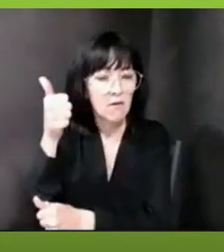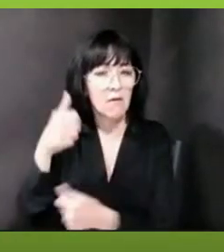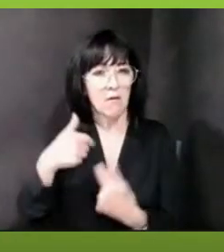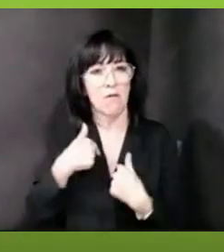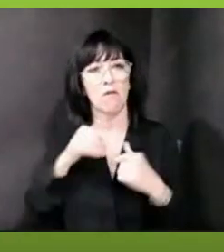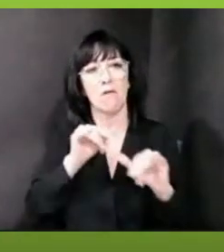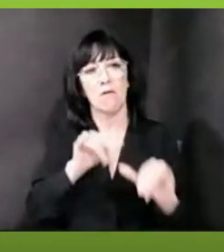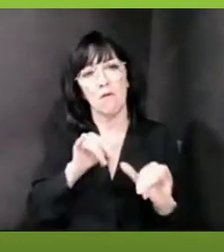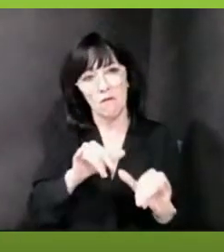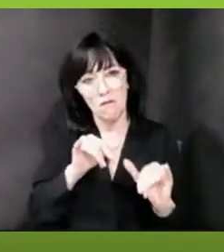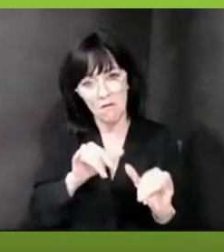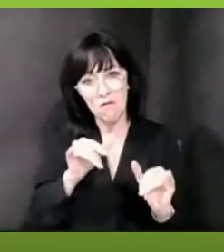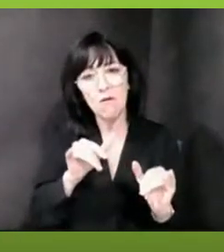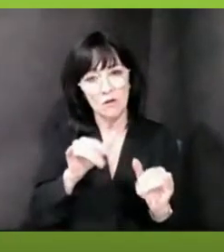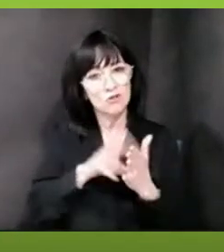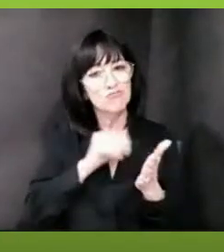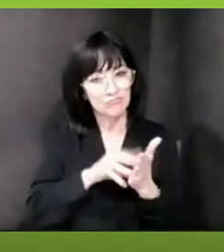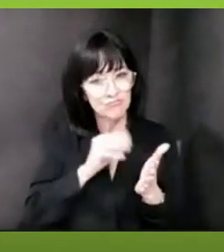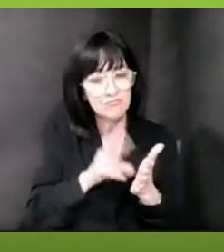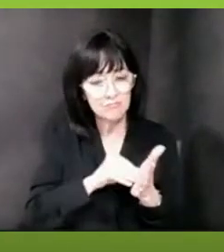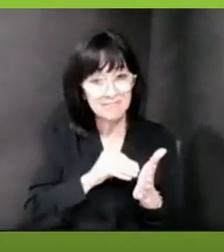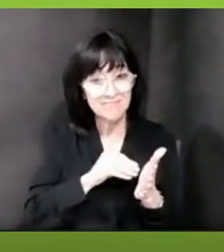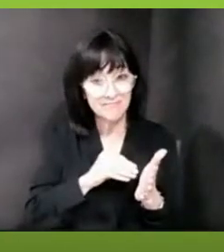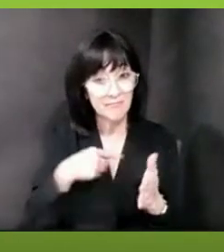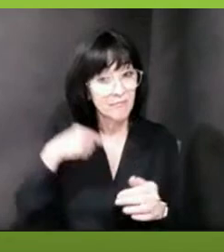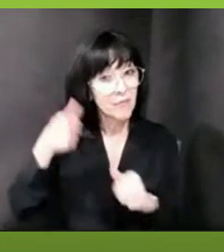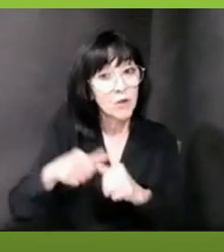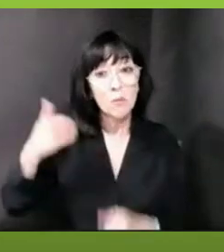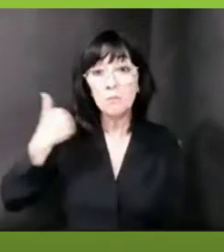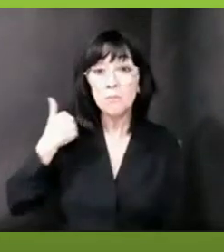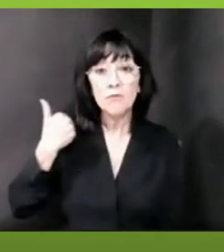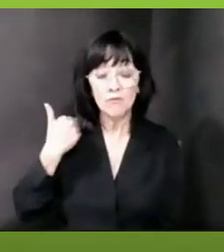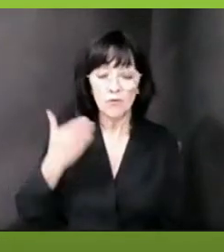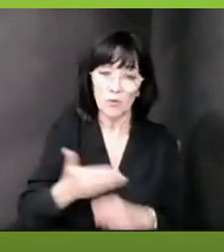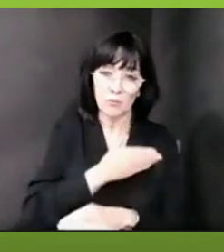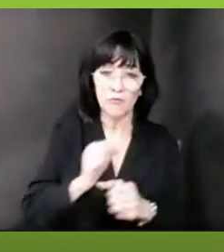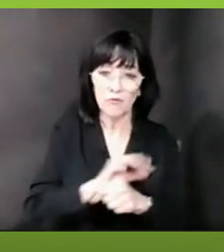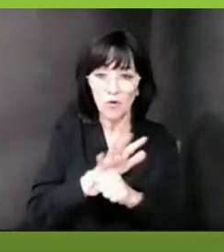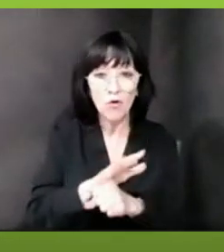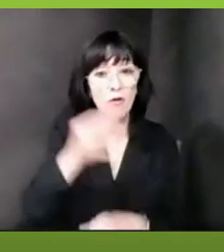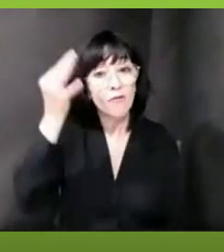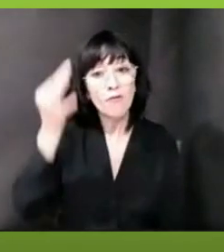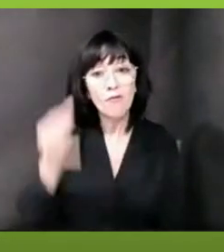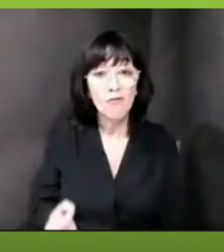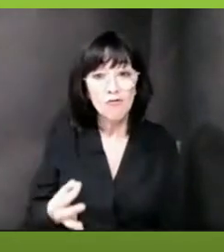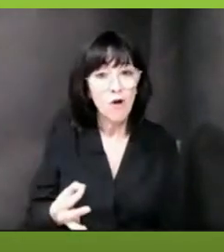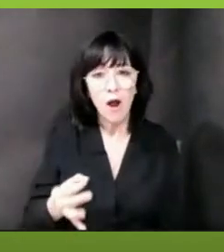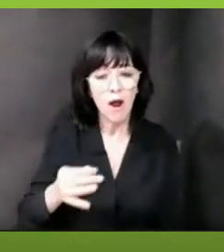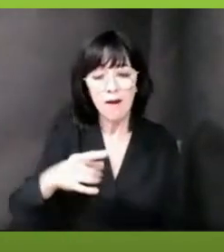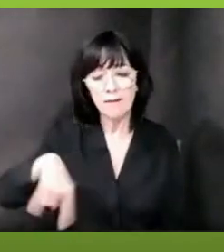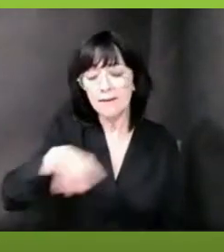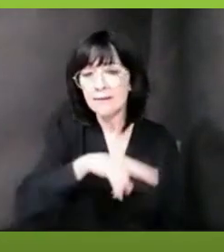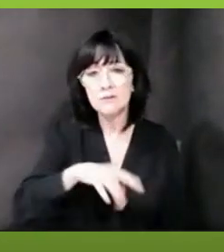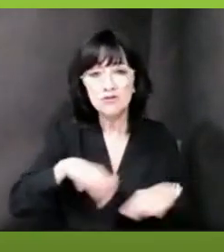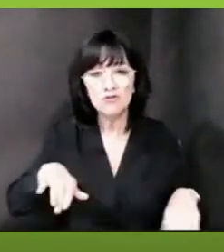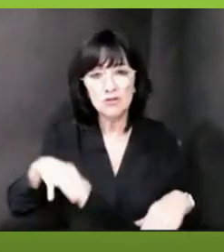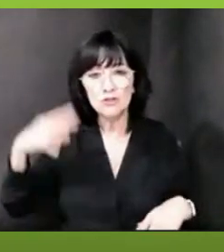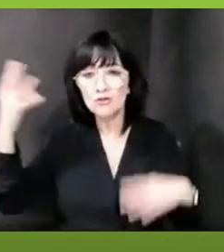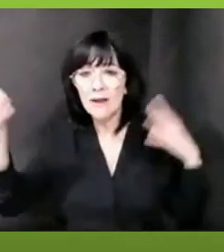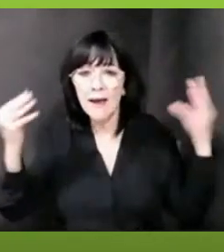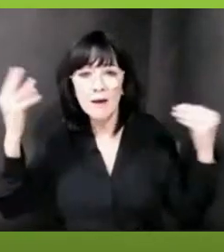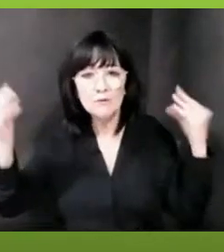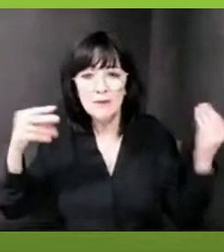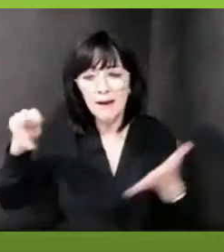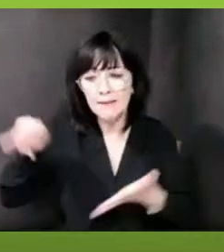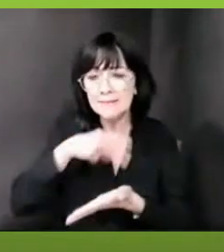COVID, when kids come to school on Fridays, I'll go outside and I'll put music on, and we celebrate that Friday when they come in. We're dancing